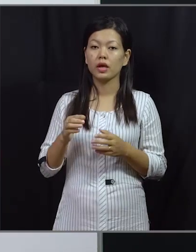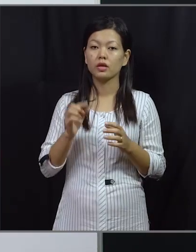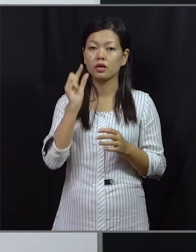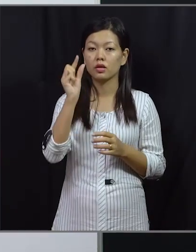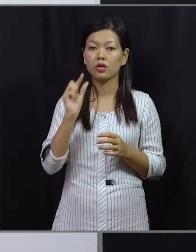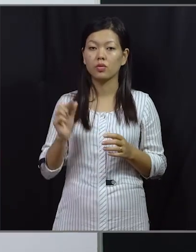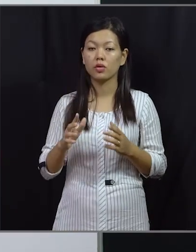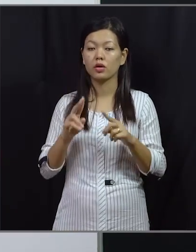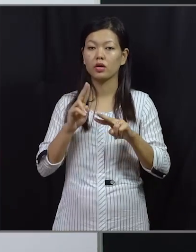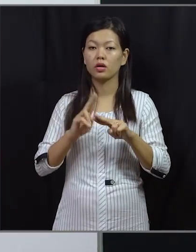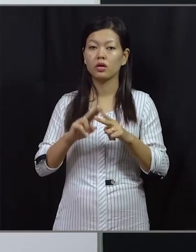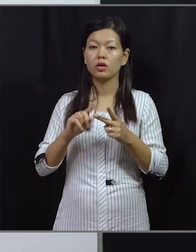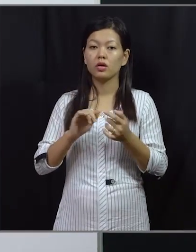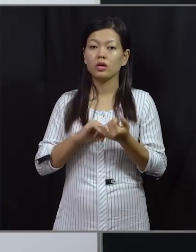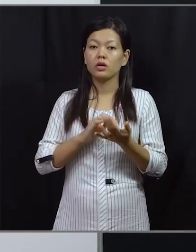fish.